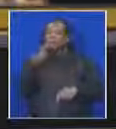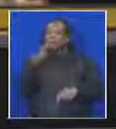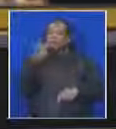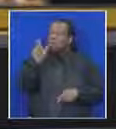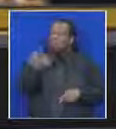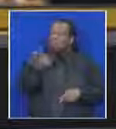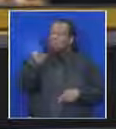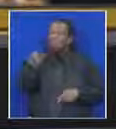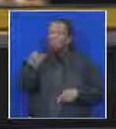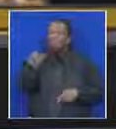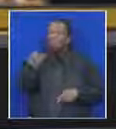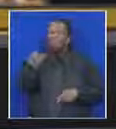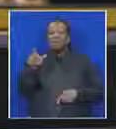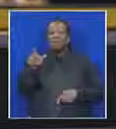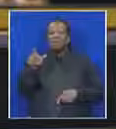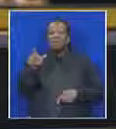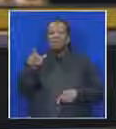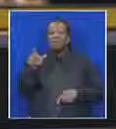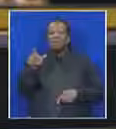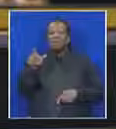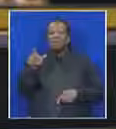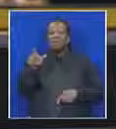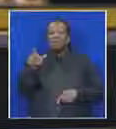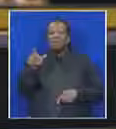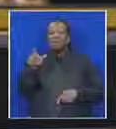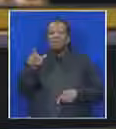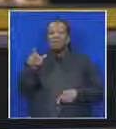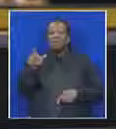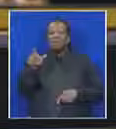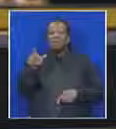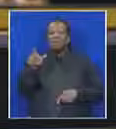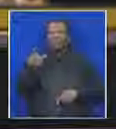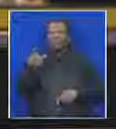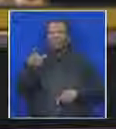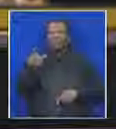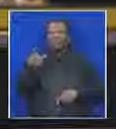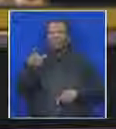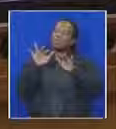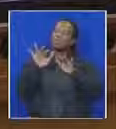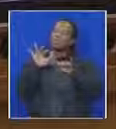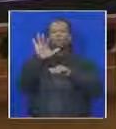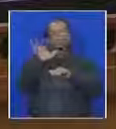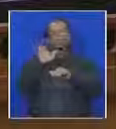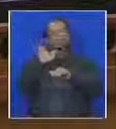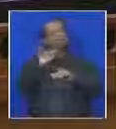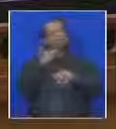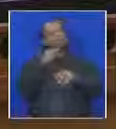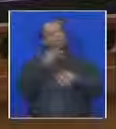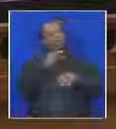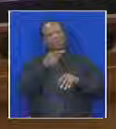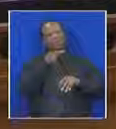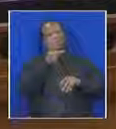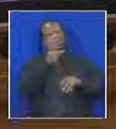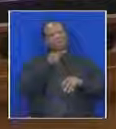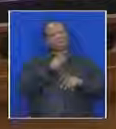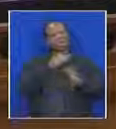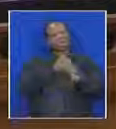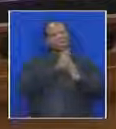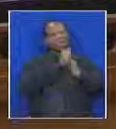a wolf. Yeah. Yes. Right? Have long lost confidence in the leadership of this monumentally flawed